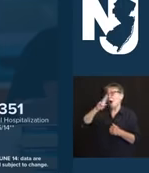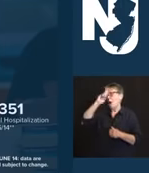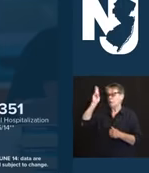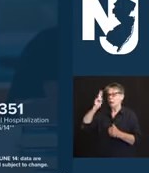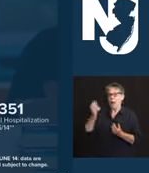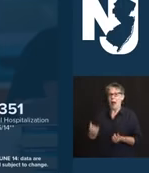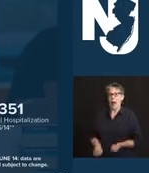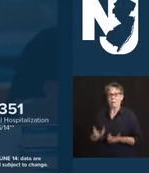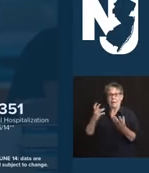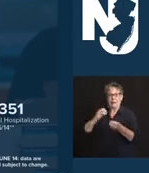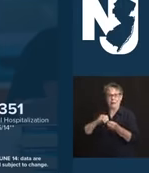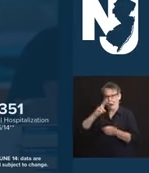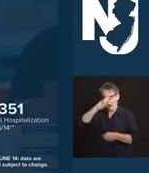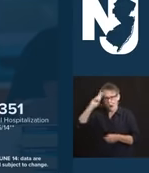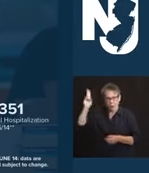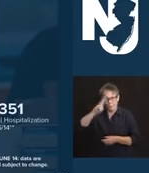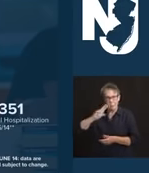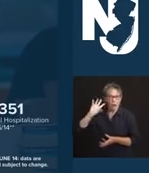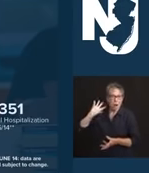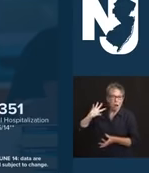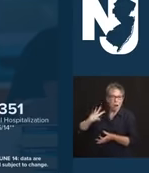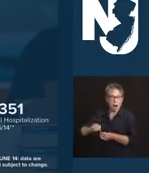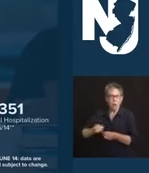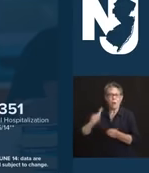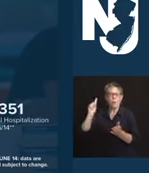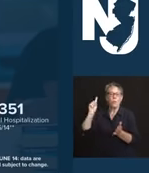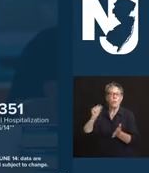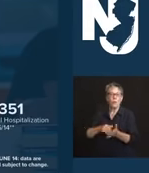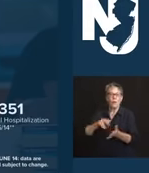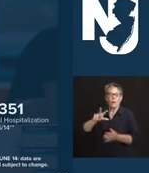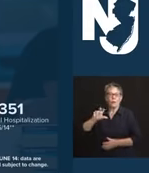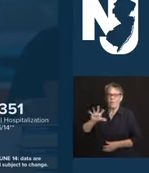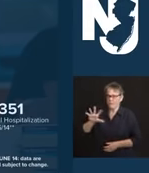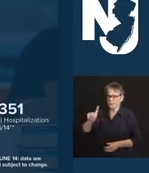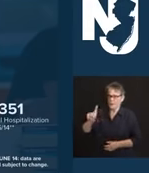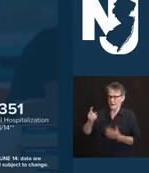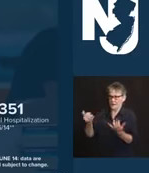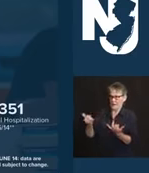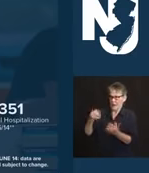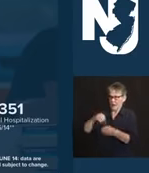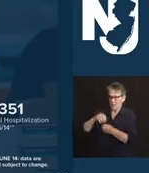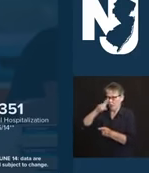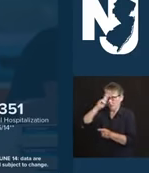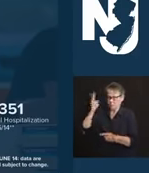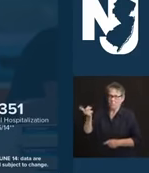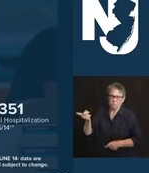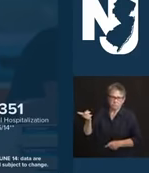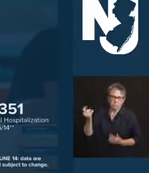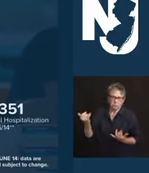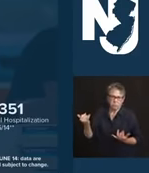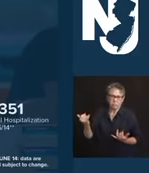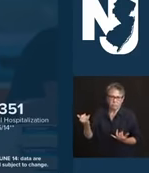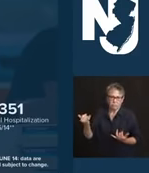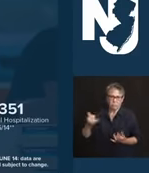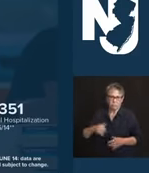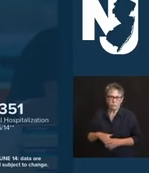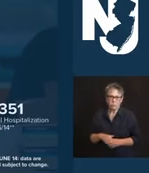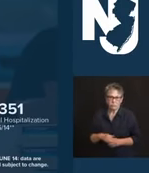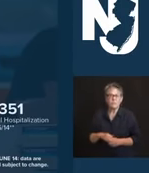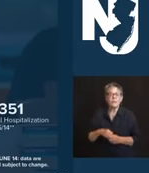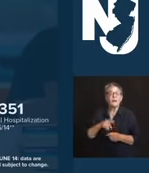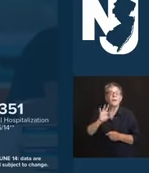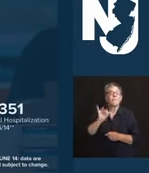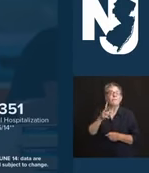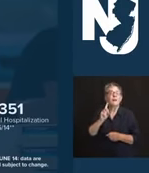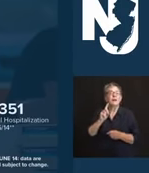treated for COVID-19 was 1,351, and the number of residents at our field medical stations remained at